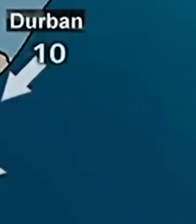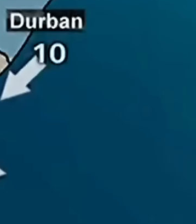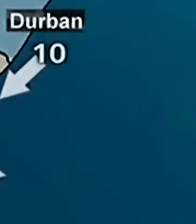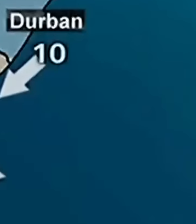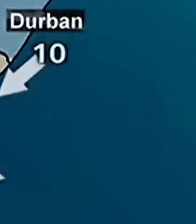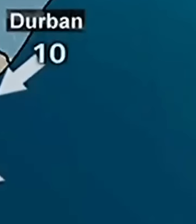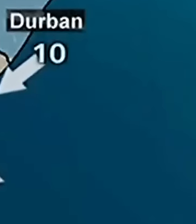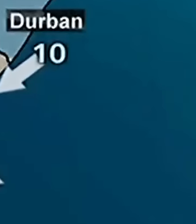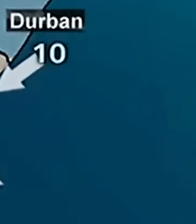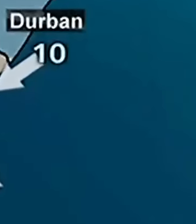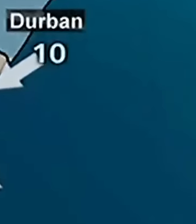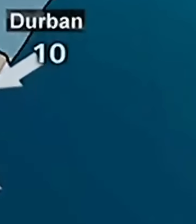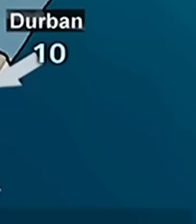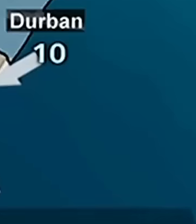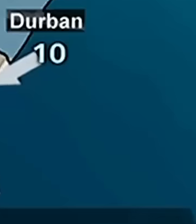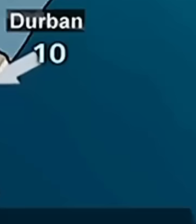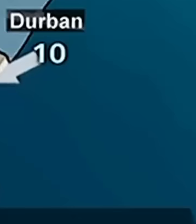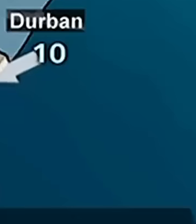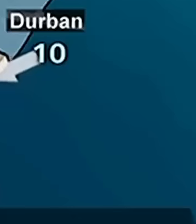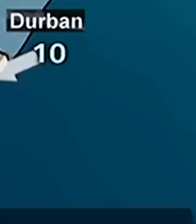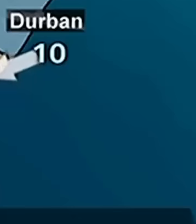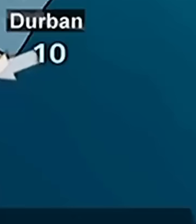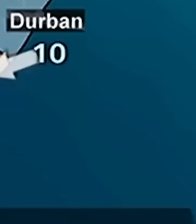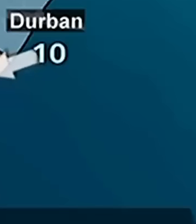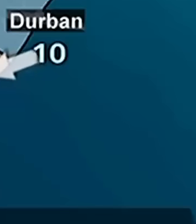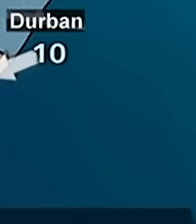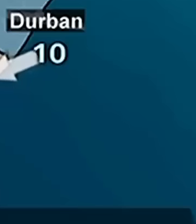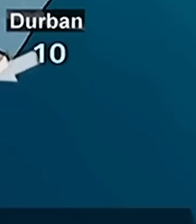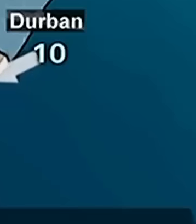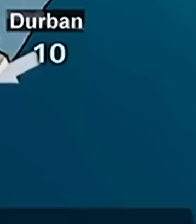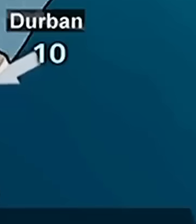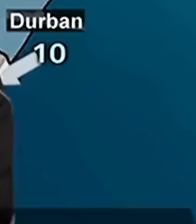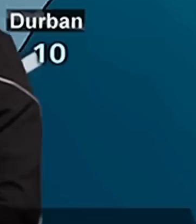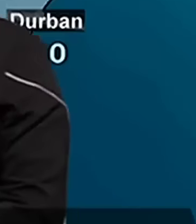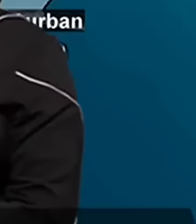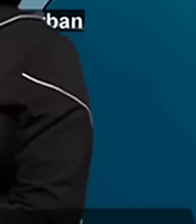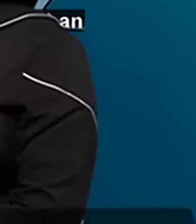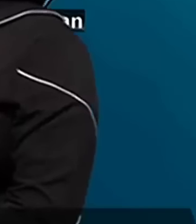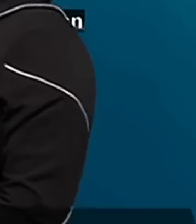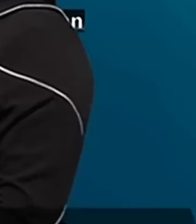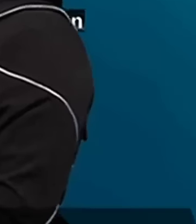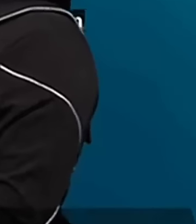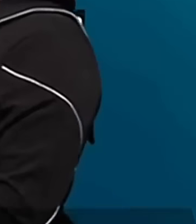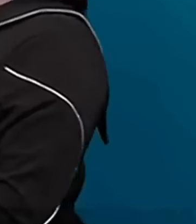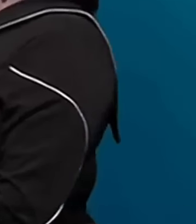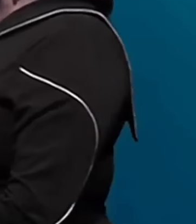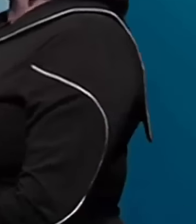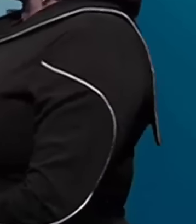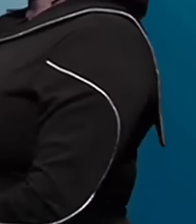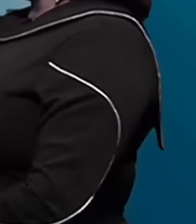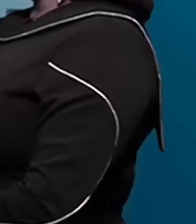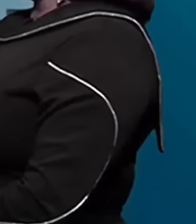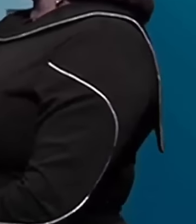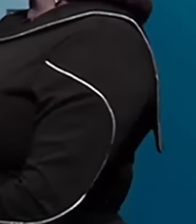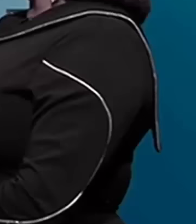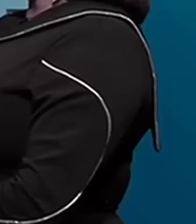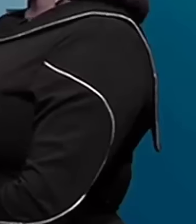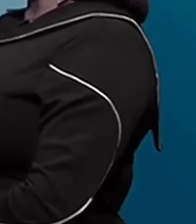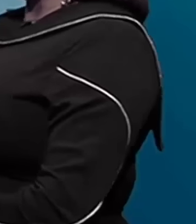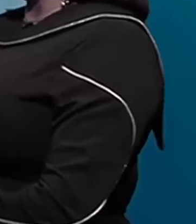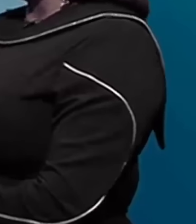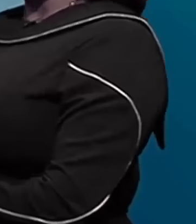Mogedi wa SABC 2 ke rata go dumešha le go amogela bošegombo a ke re lebelleng tša maemo a boso ge re lebelela gona bošegombo re lebelela gona godimo go